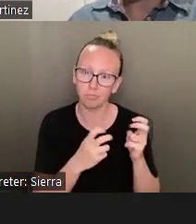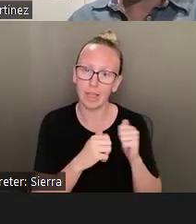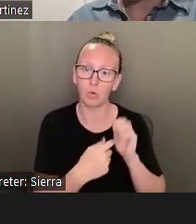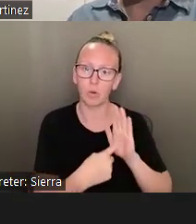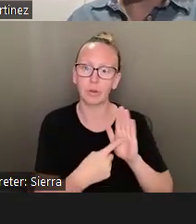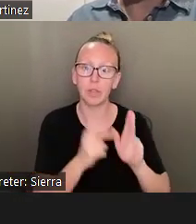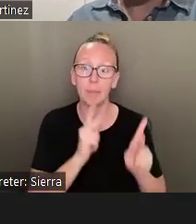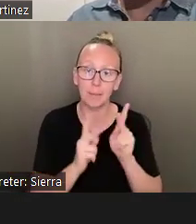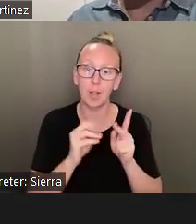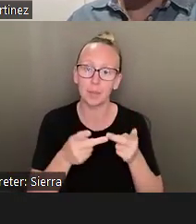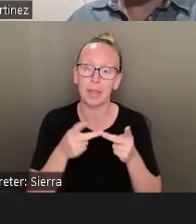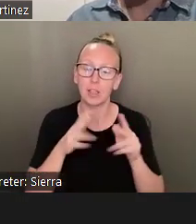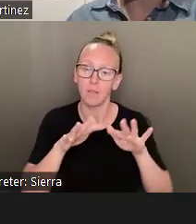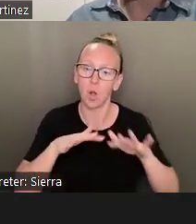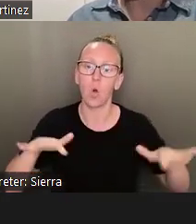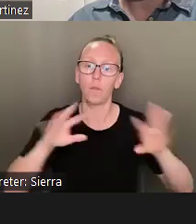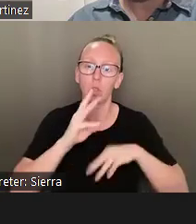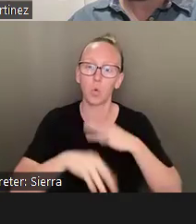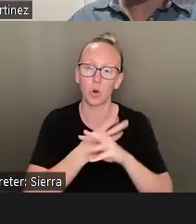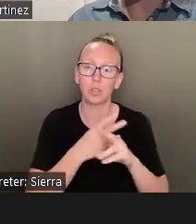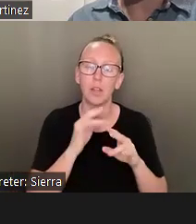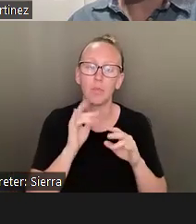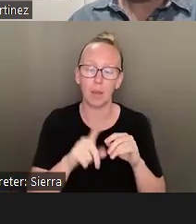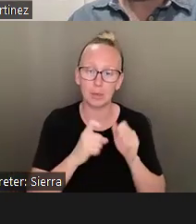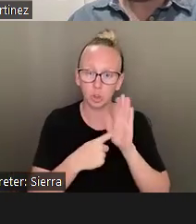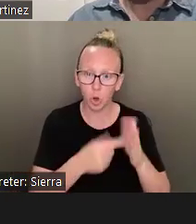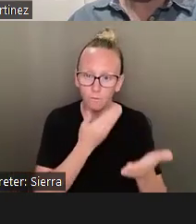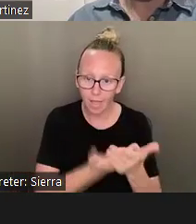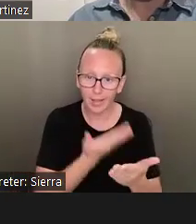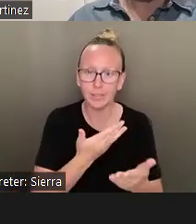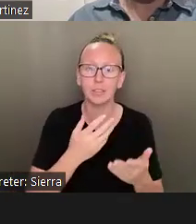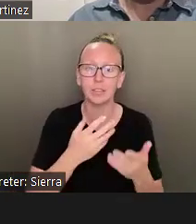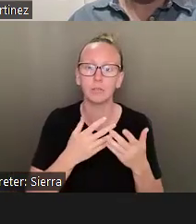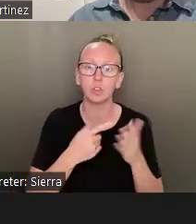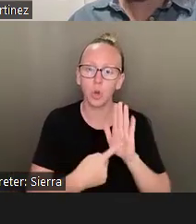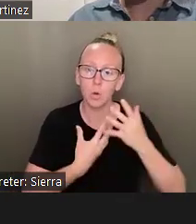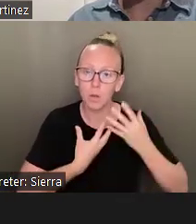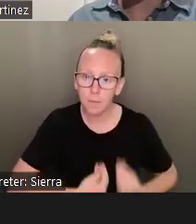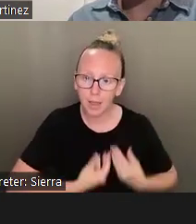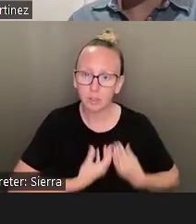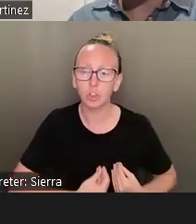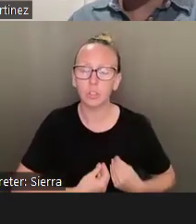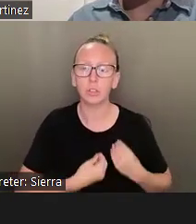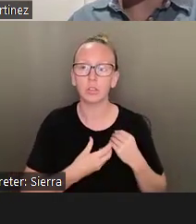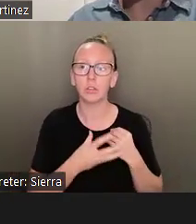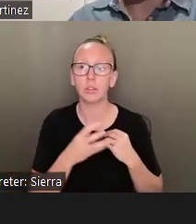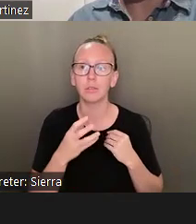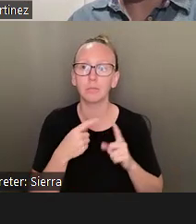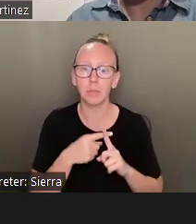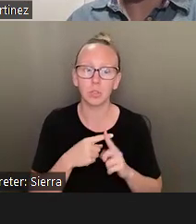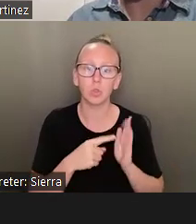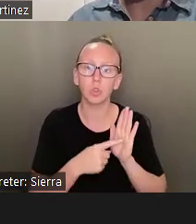world in ways that are factual and that are compassionate and that provoke and